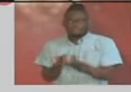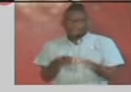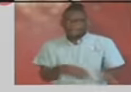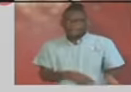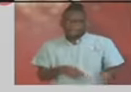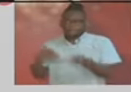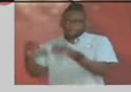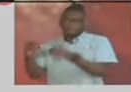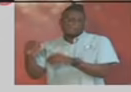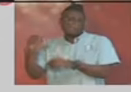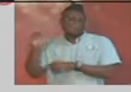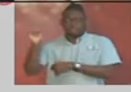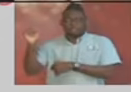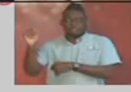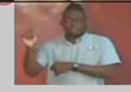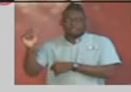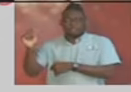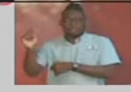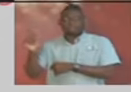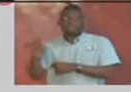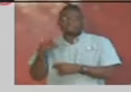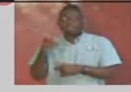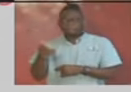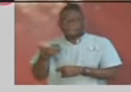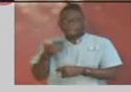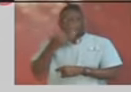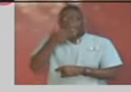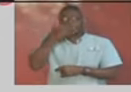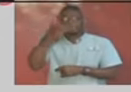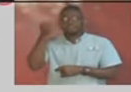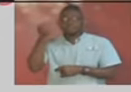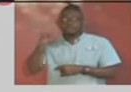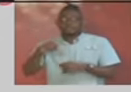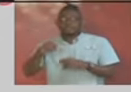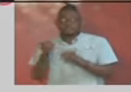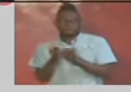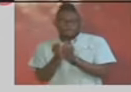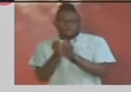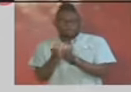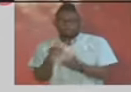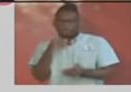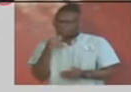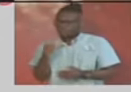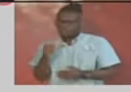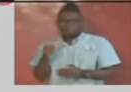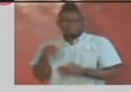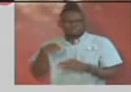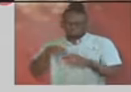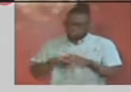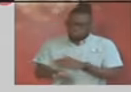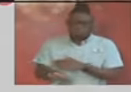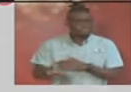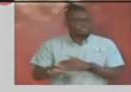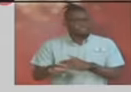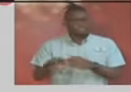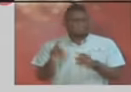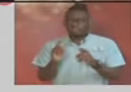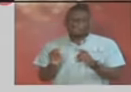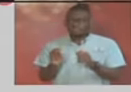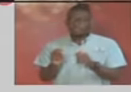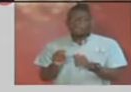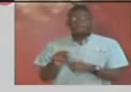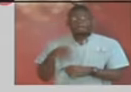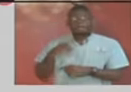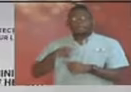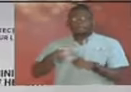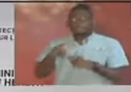recovered on the ship. So wasn't allowed to come into Trinidad and Tobago at all. That was another variant that was picked up fairly recently. So